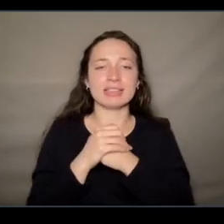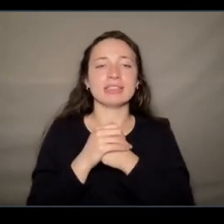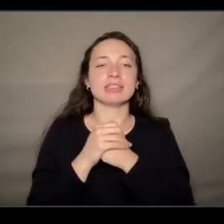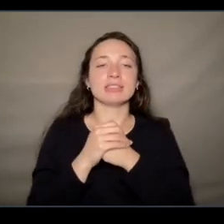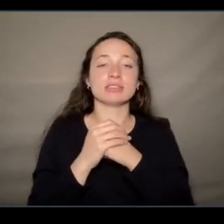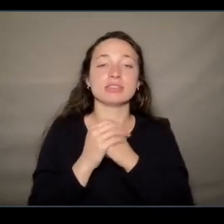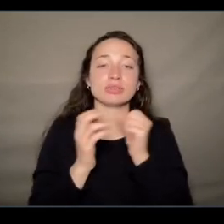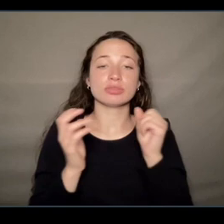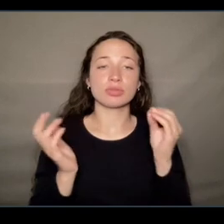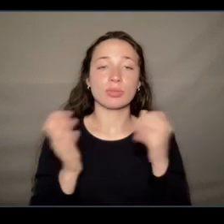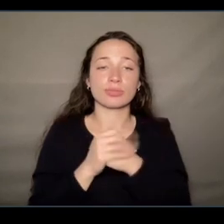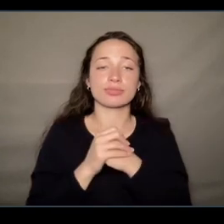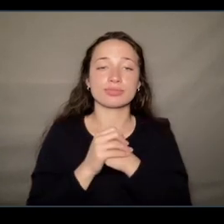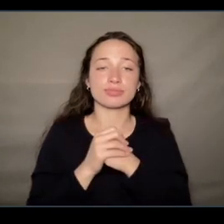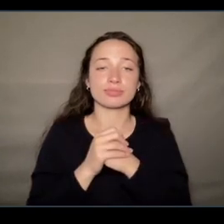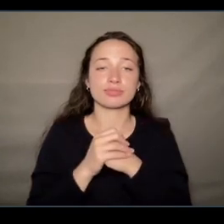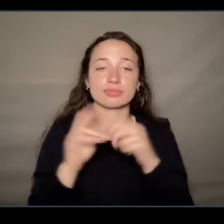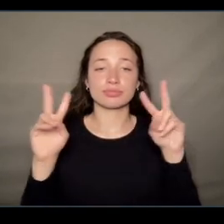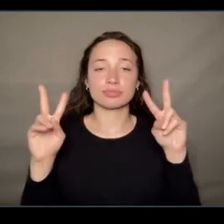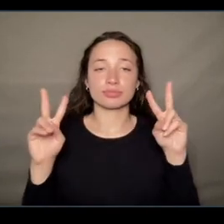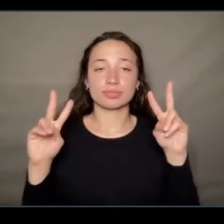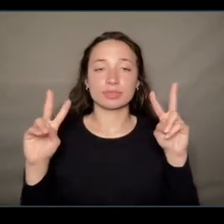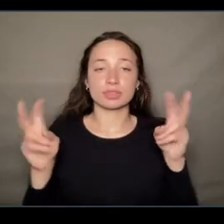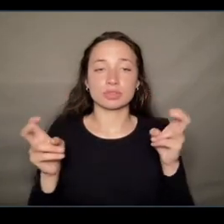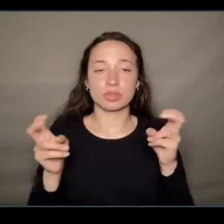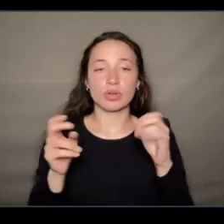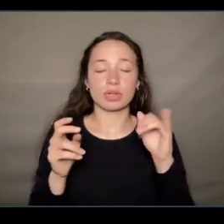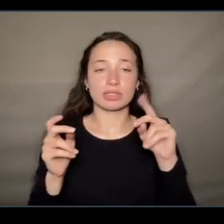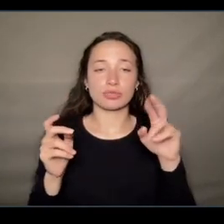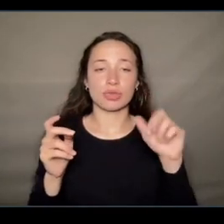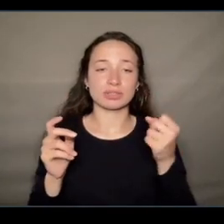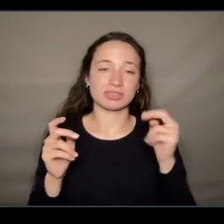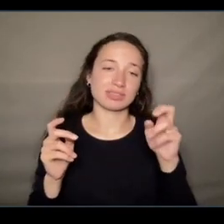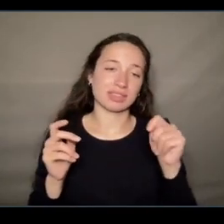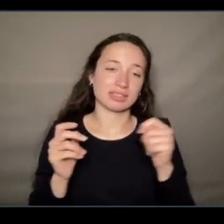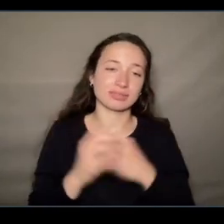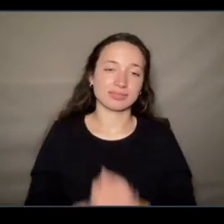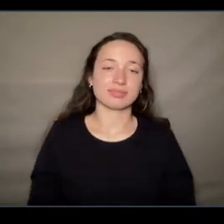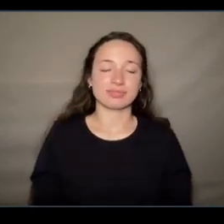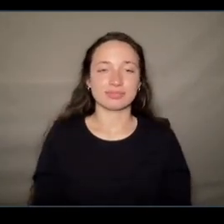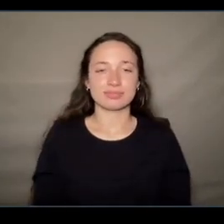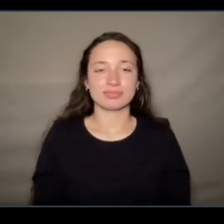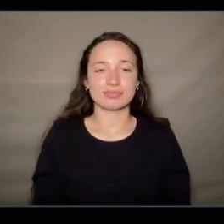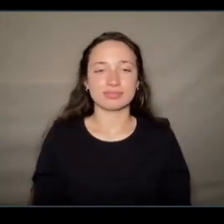right? So this is called Indra's net.